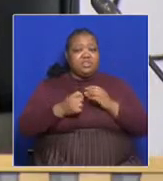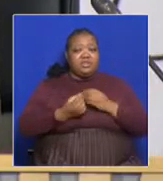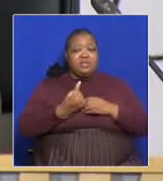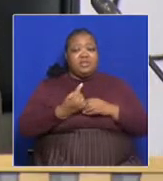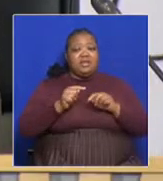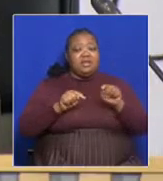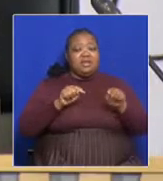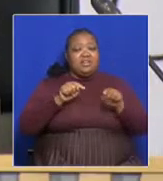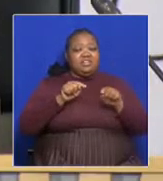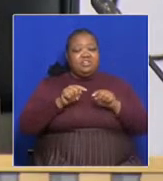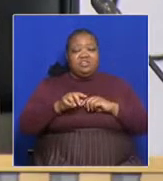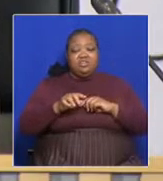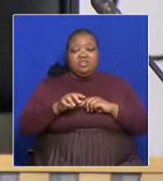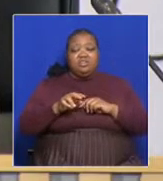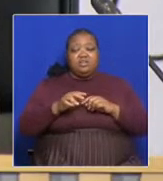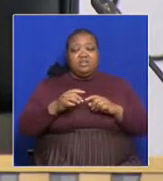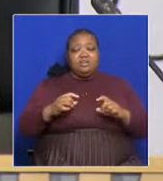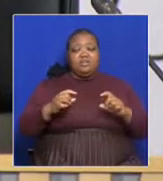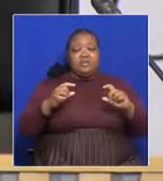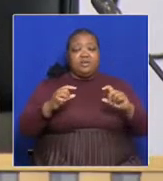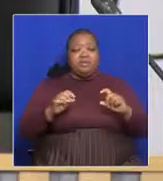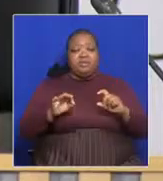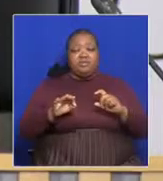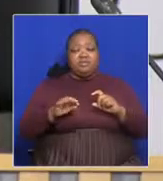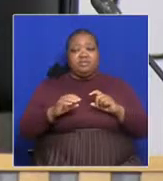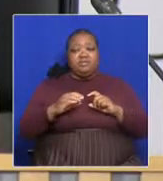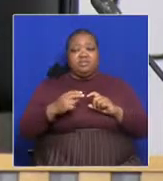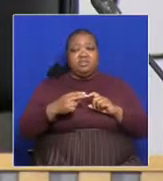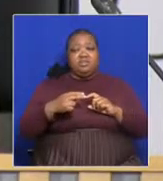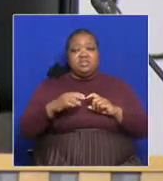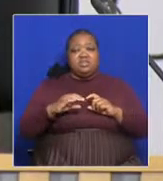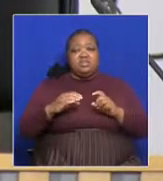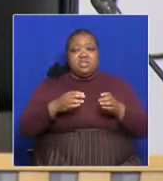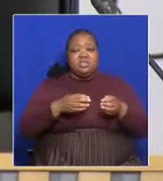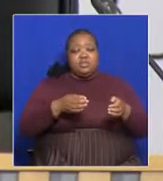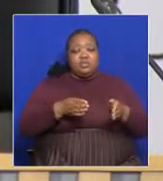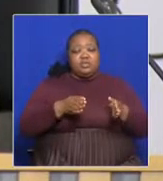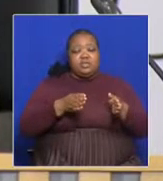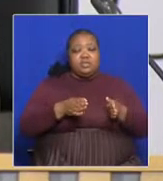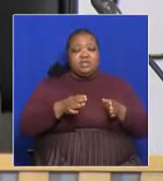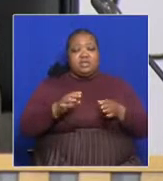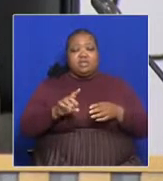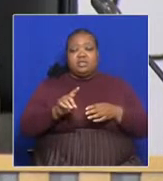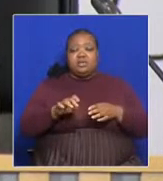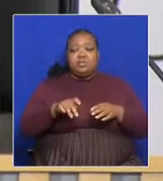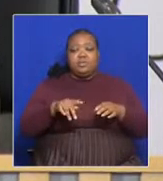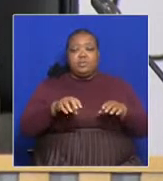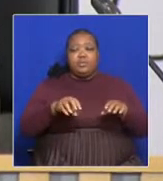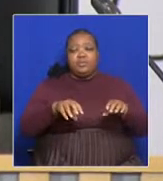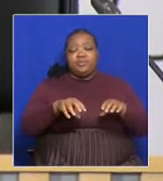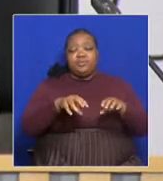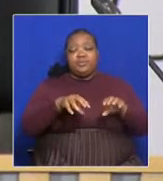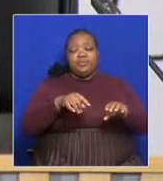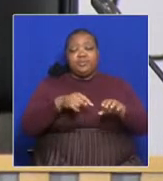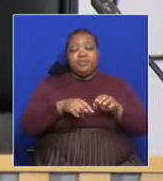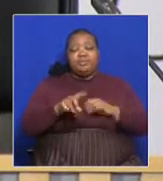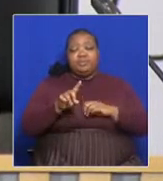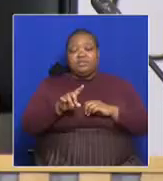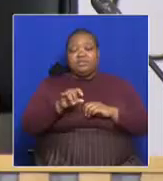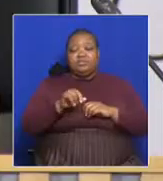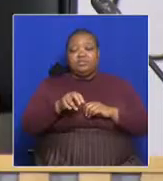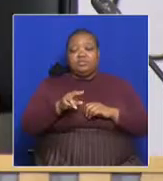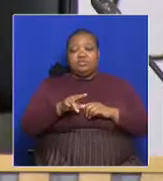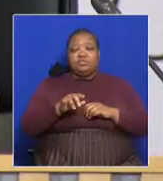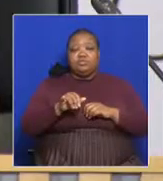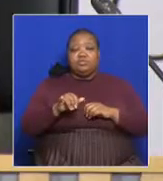3, at the CHC container depot on the 1st of July 2026, as I was not informed. I also attached the